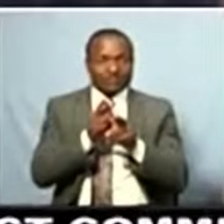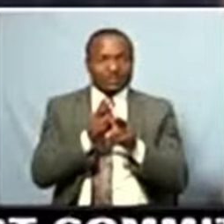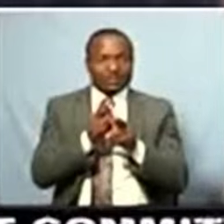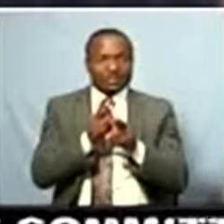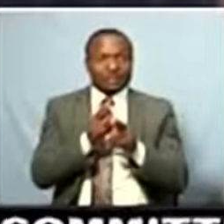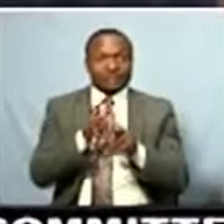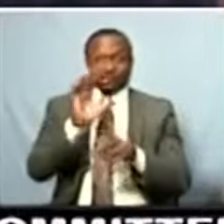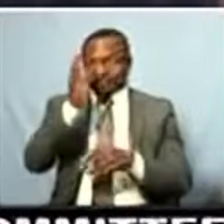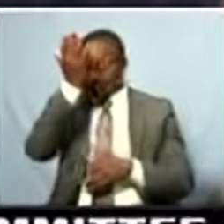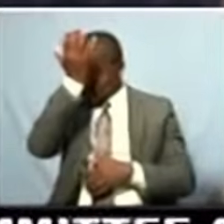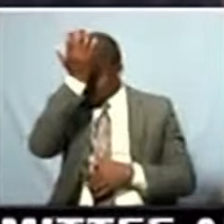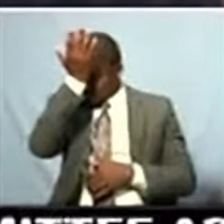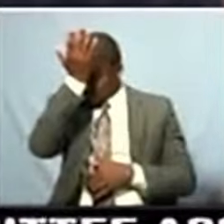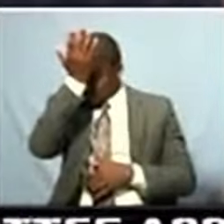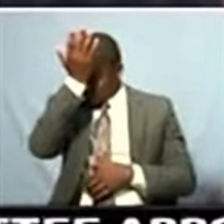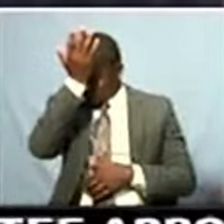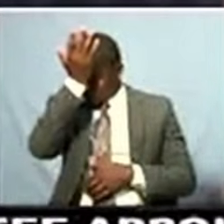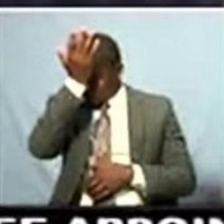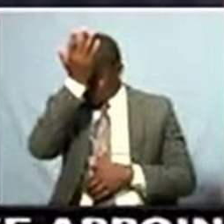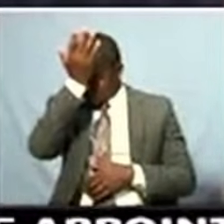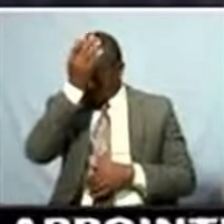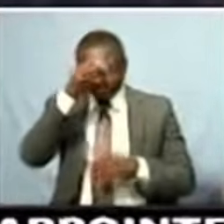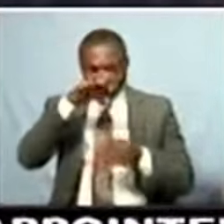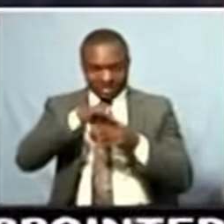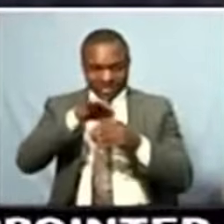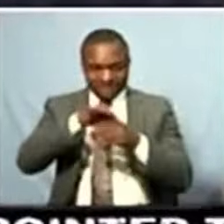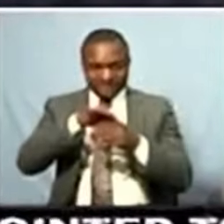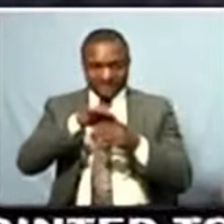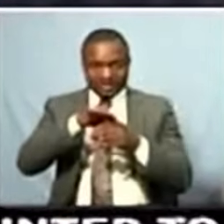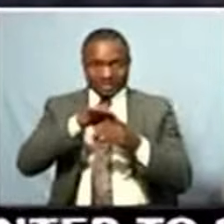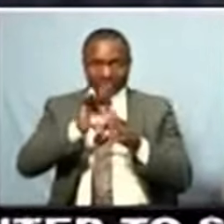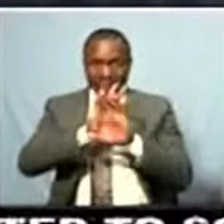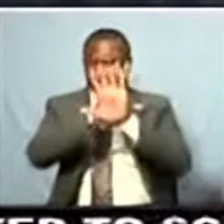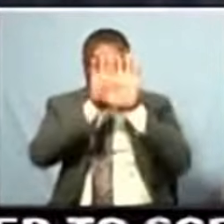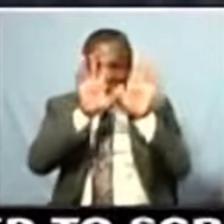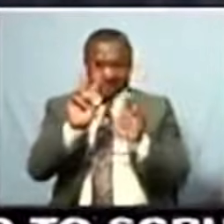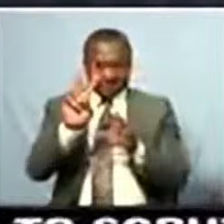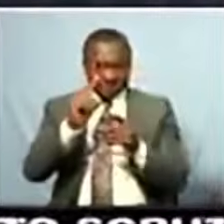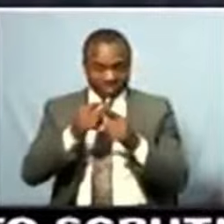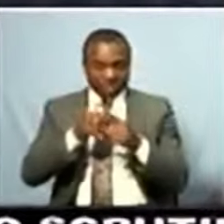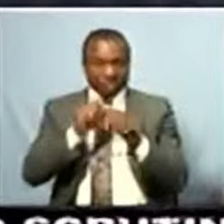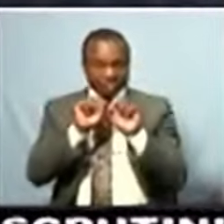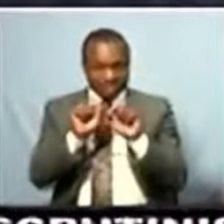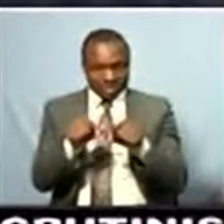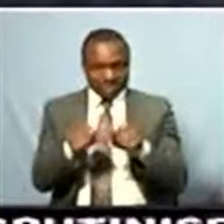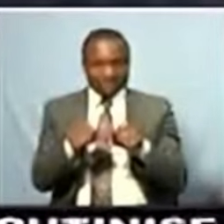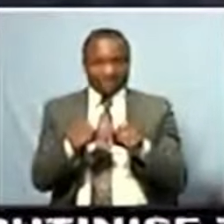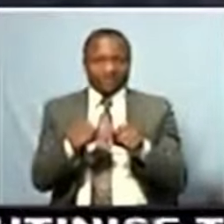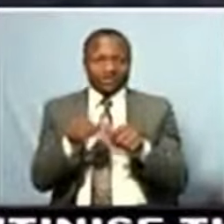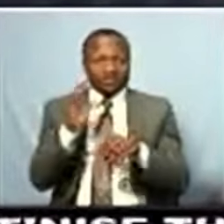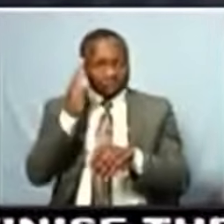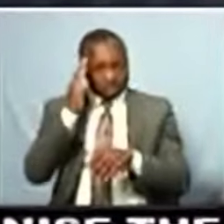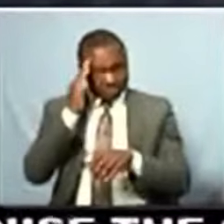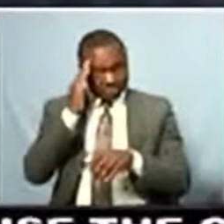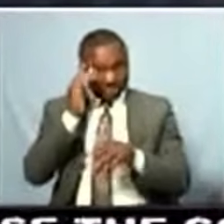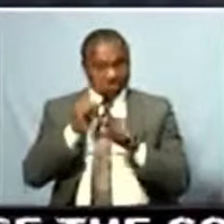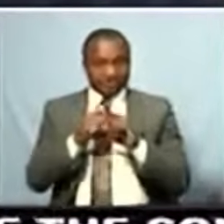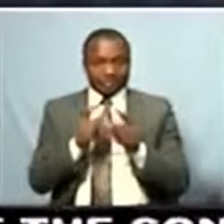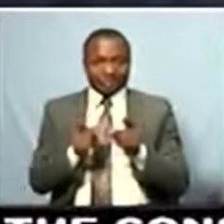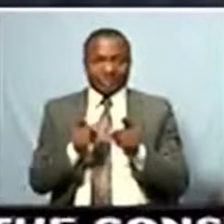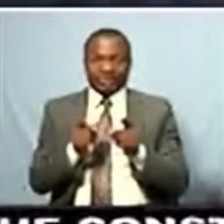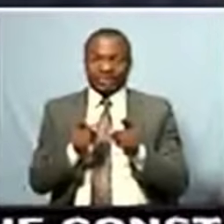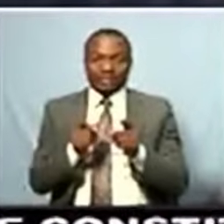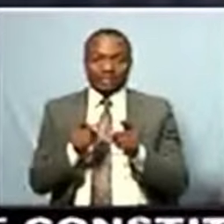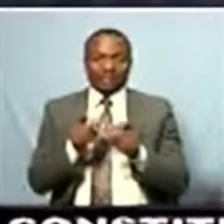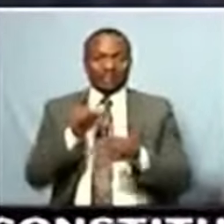least the date of election is fixed, so the 2 months can easily be determined. But the